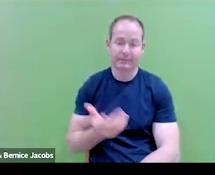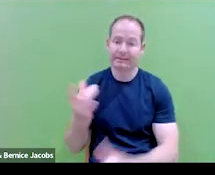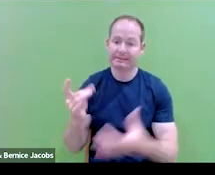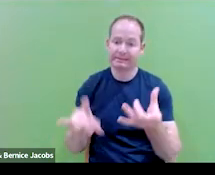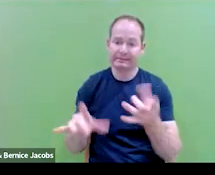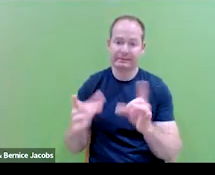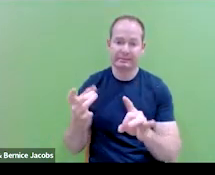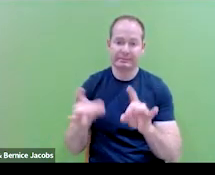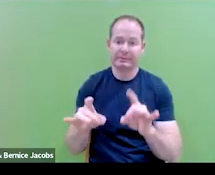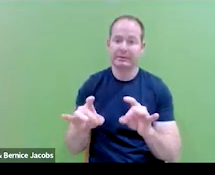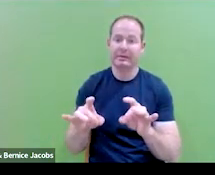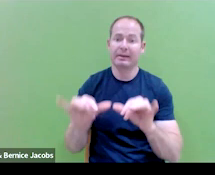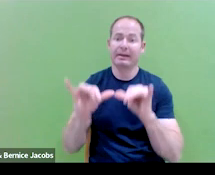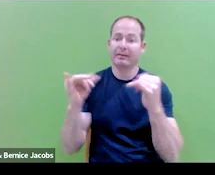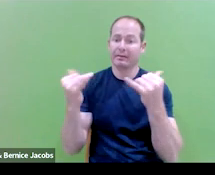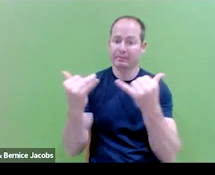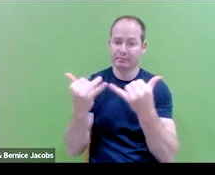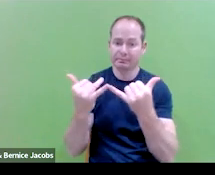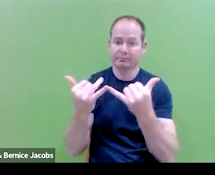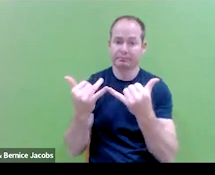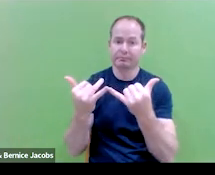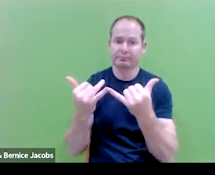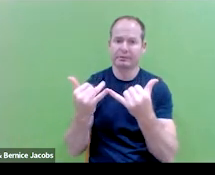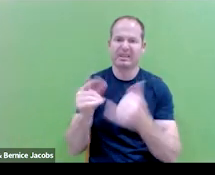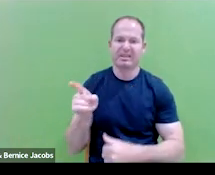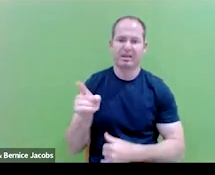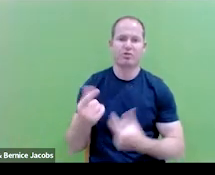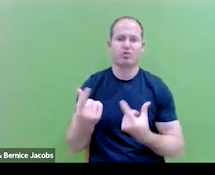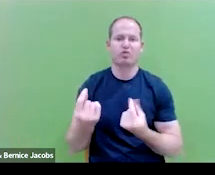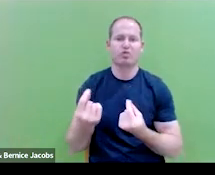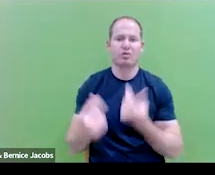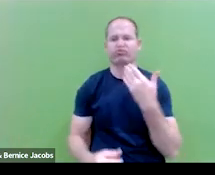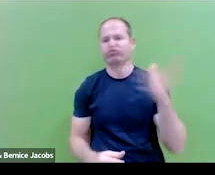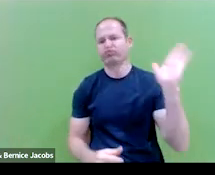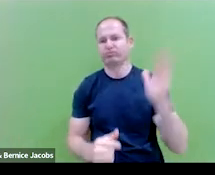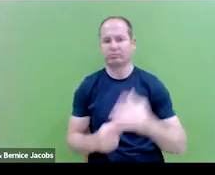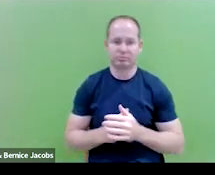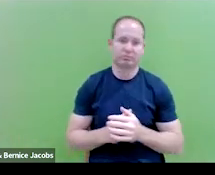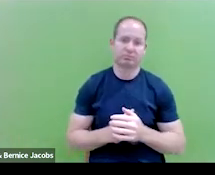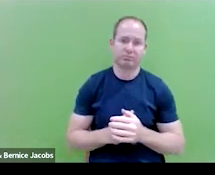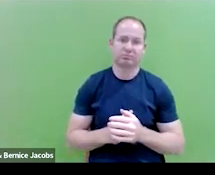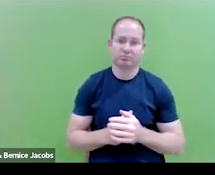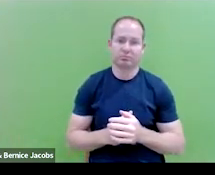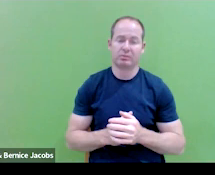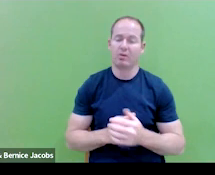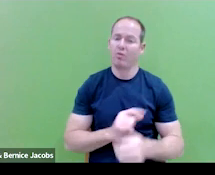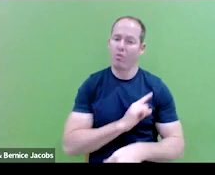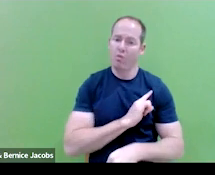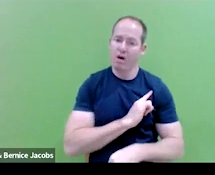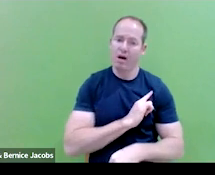with stakeholders, you just get dismissed straight out because you're not the right type of